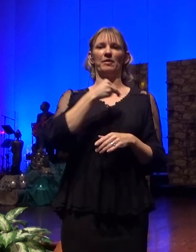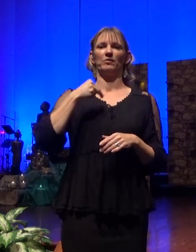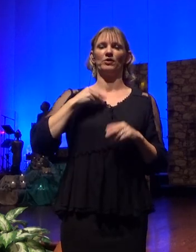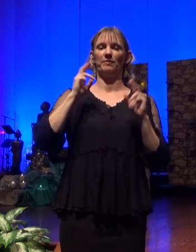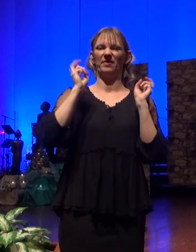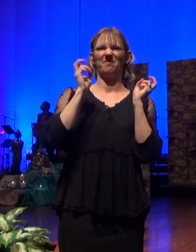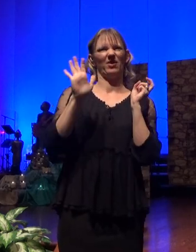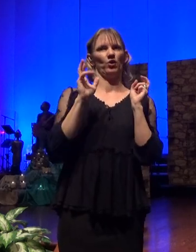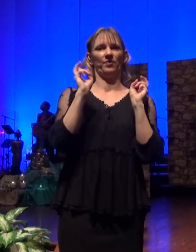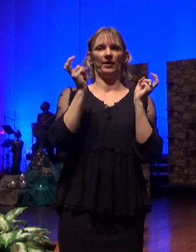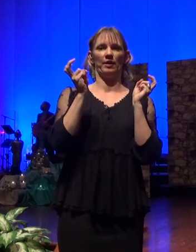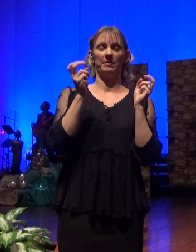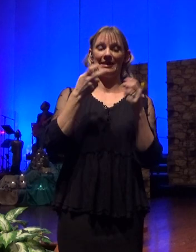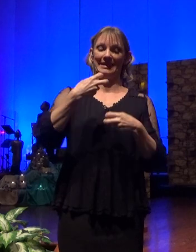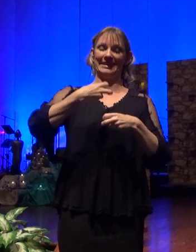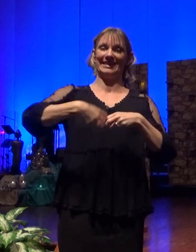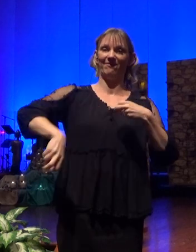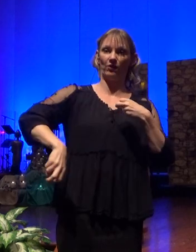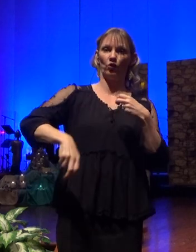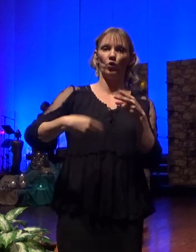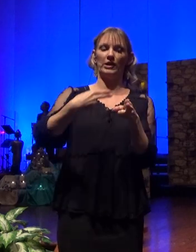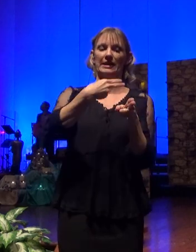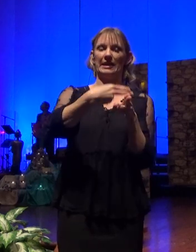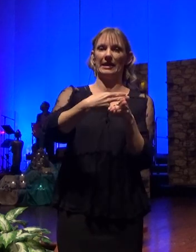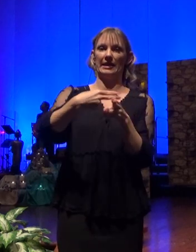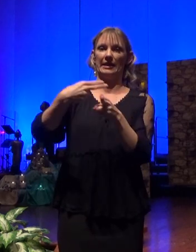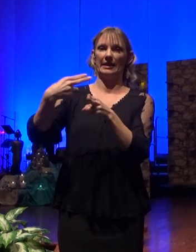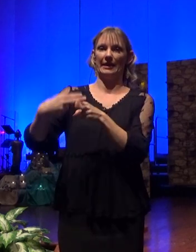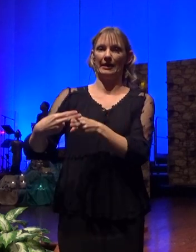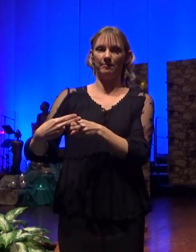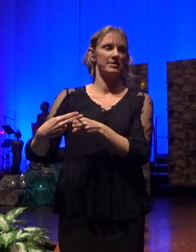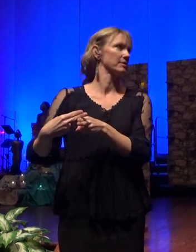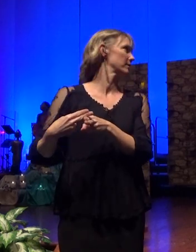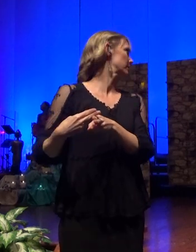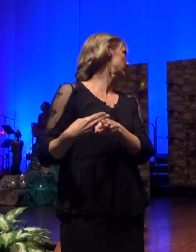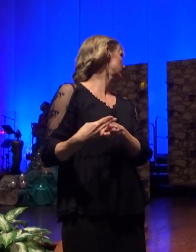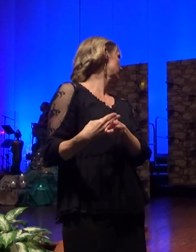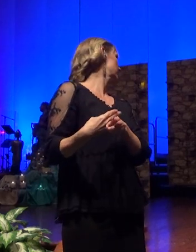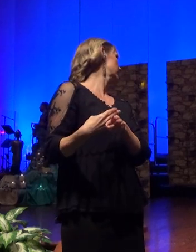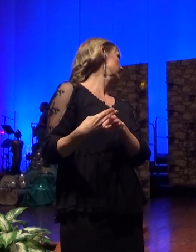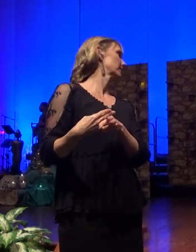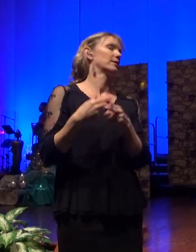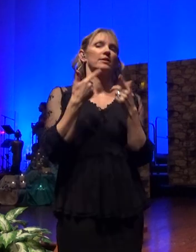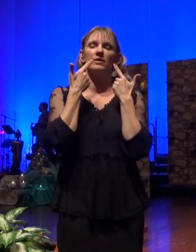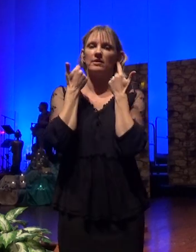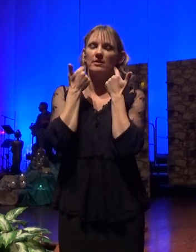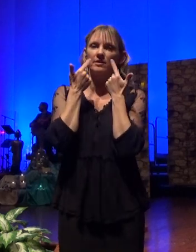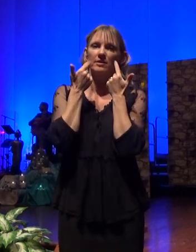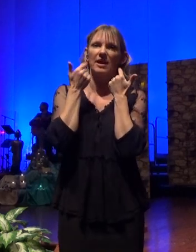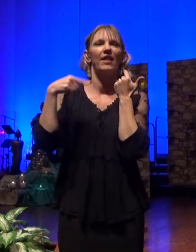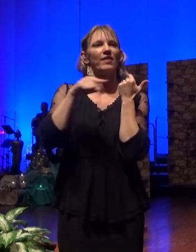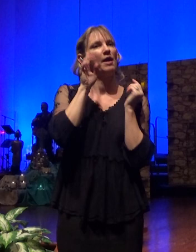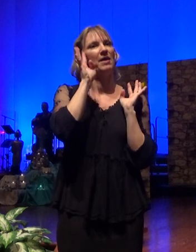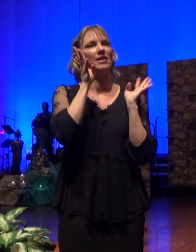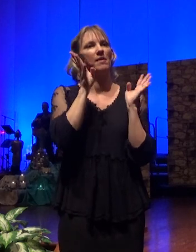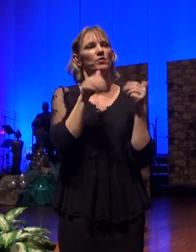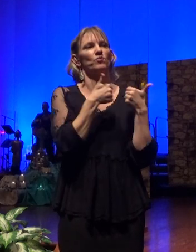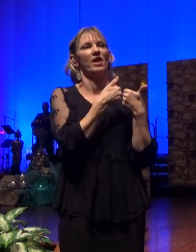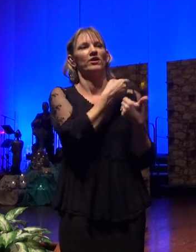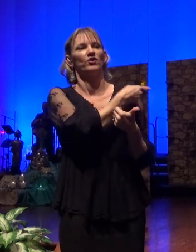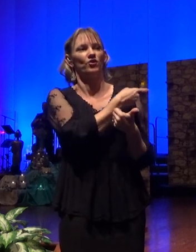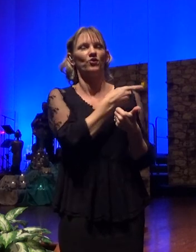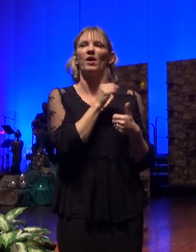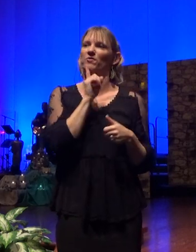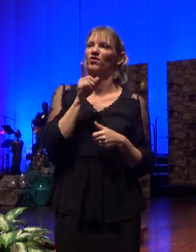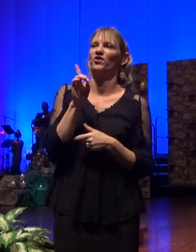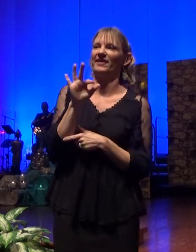theme is difficult names. Aha. They just made them up to challenge I'm you, sure to stump they the minister. did. It's